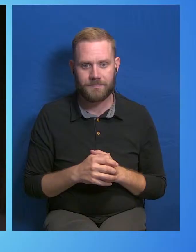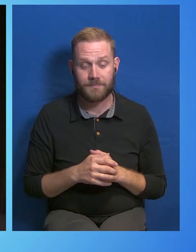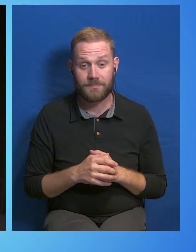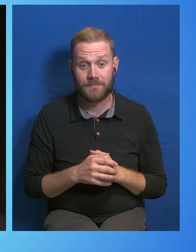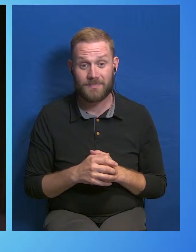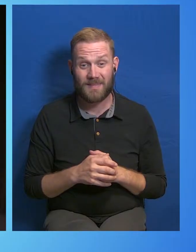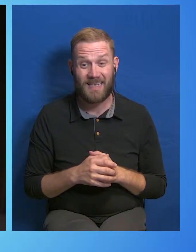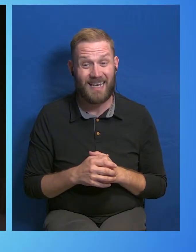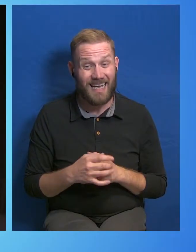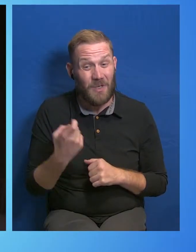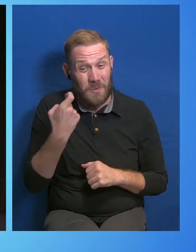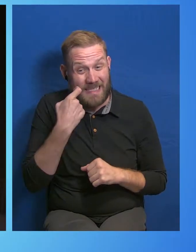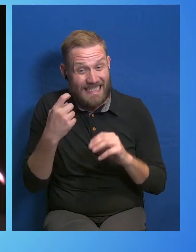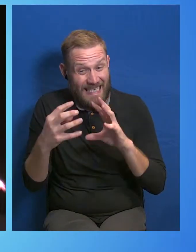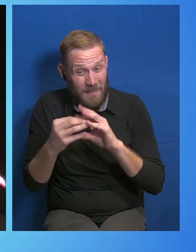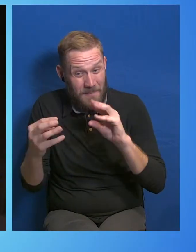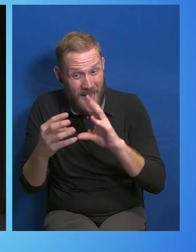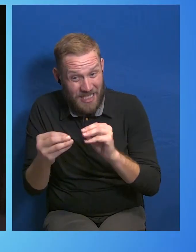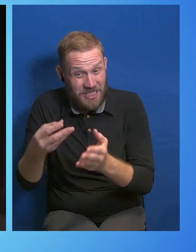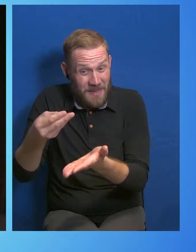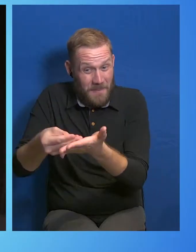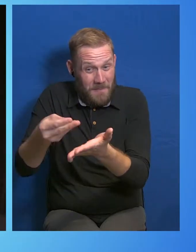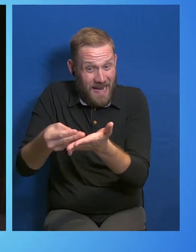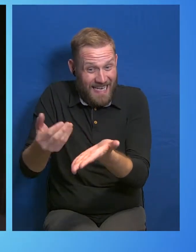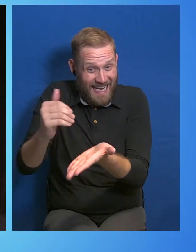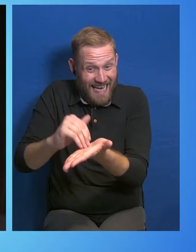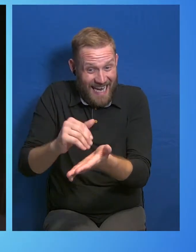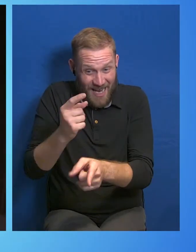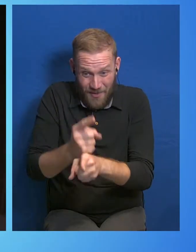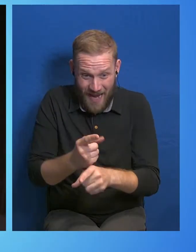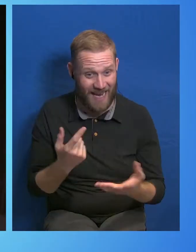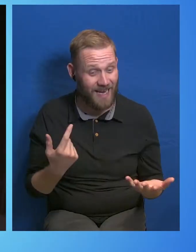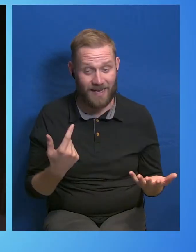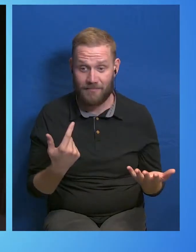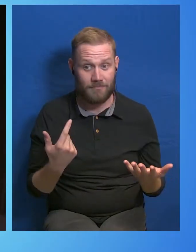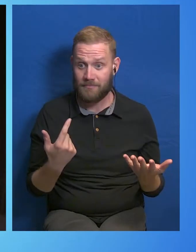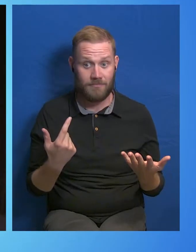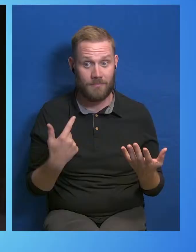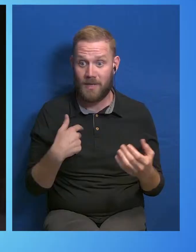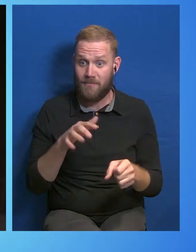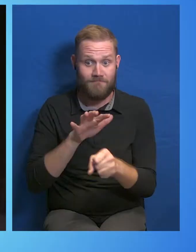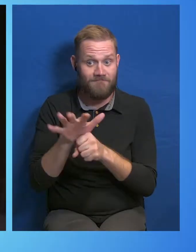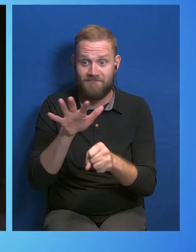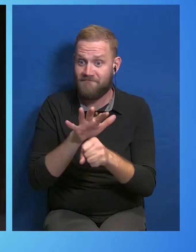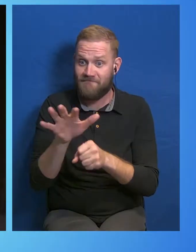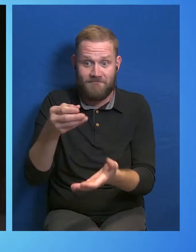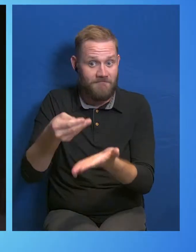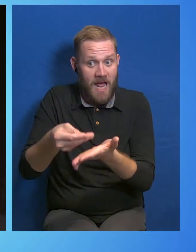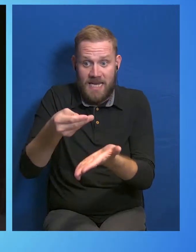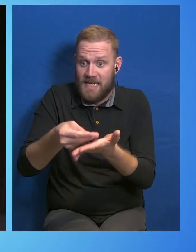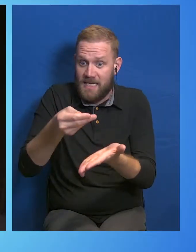Did I just mention money again? We do not have sufficient funds.